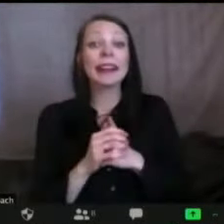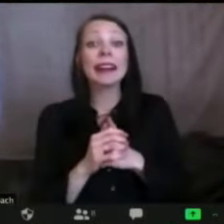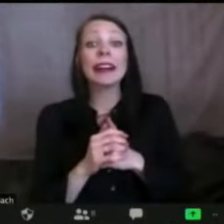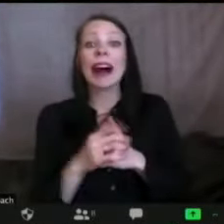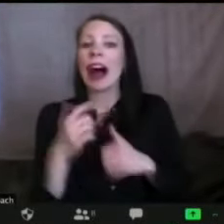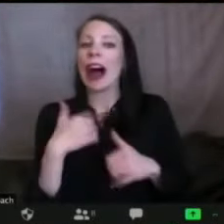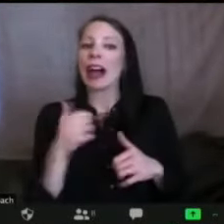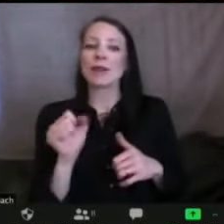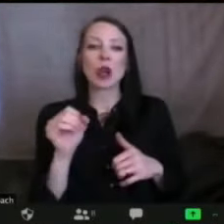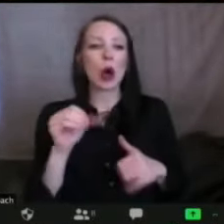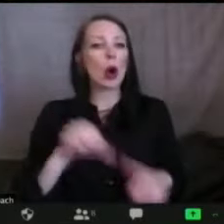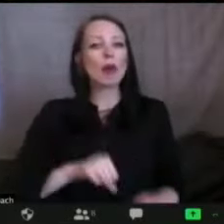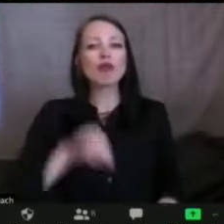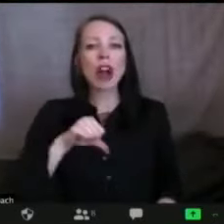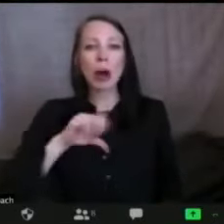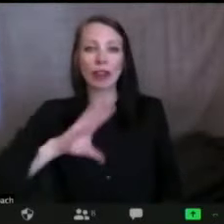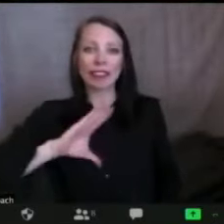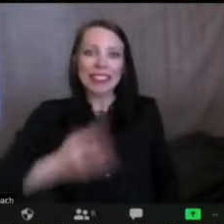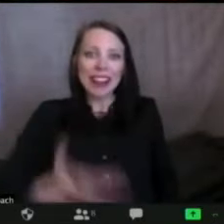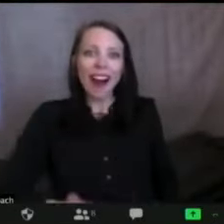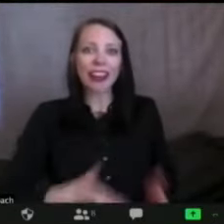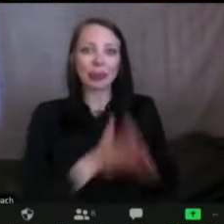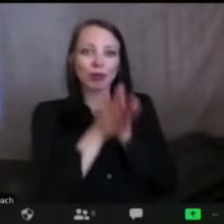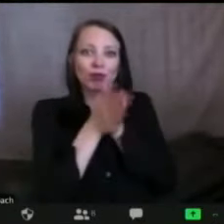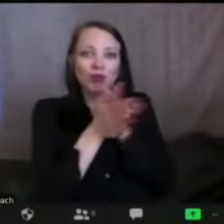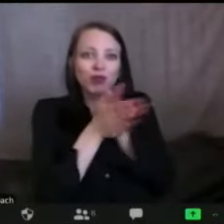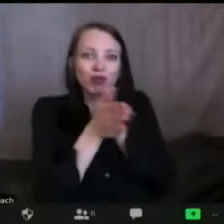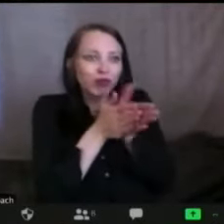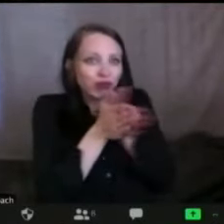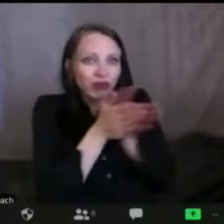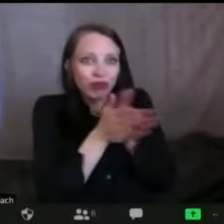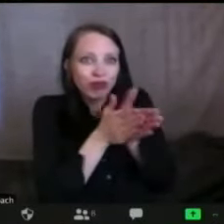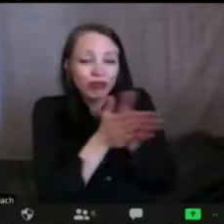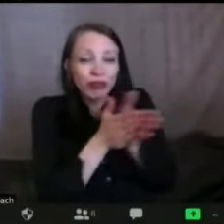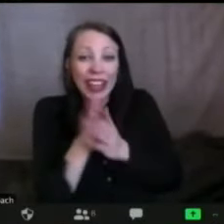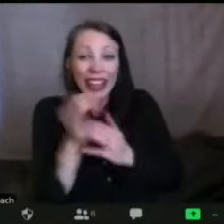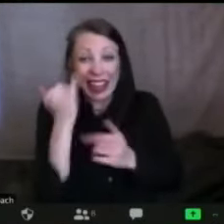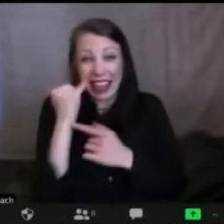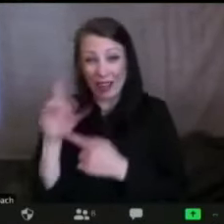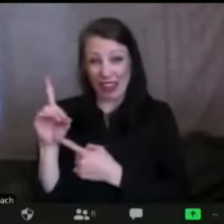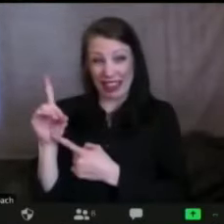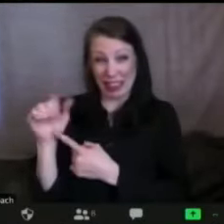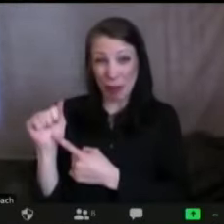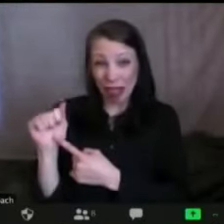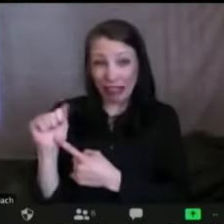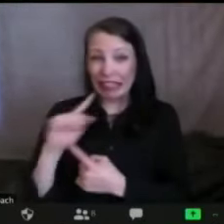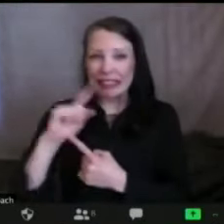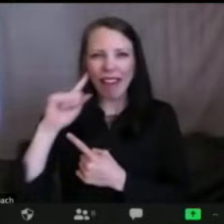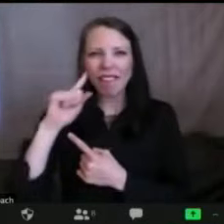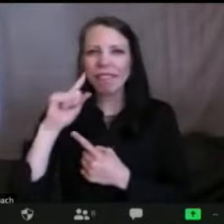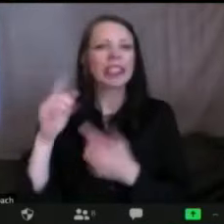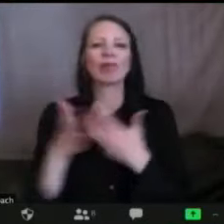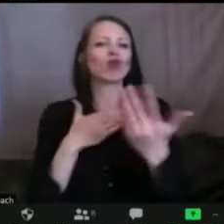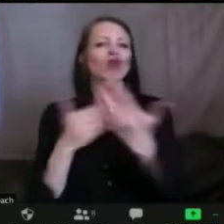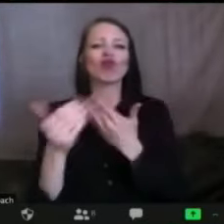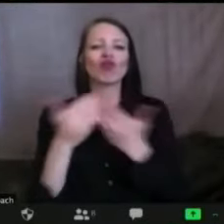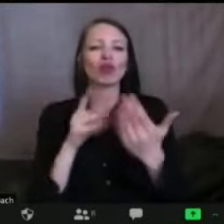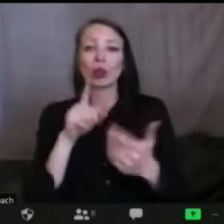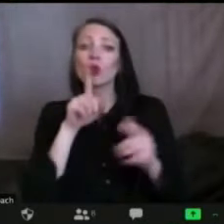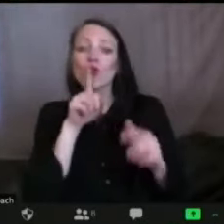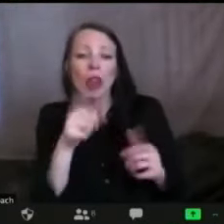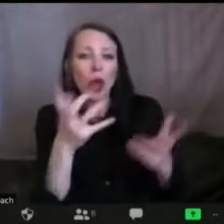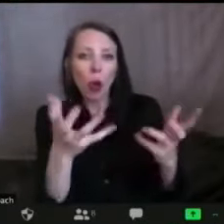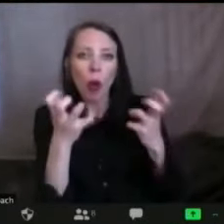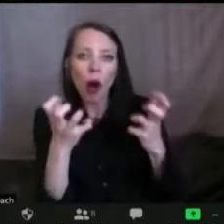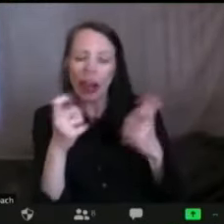I'm so proud of Tung's determination to not let a disability impact the employment of this young man. He was committed, and he